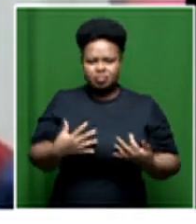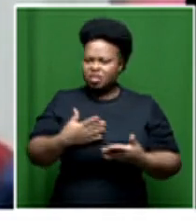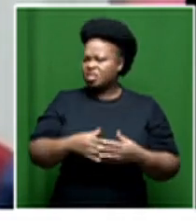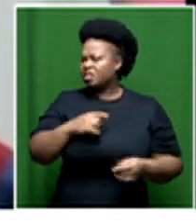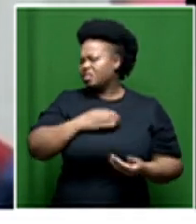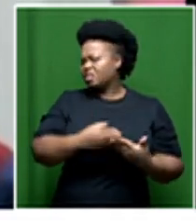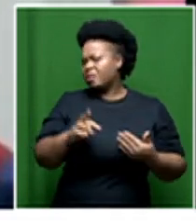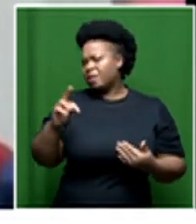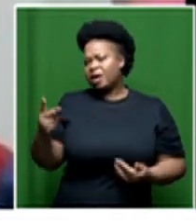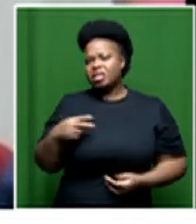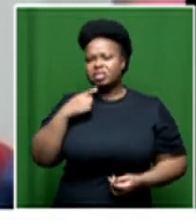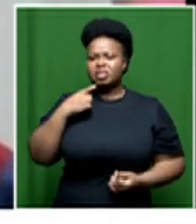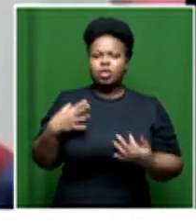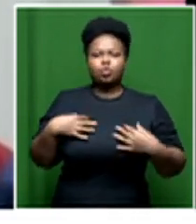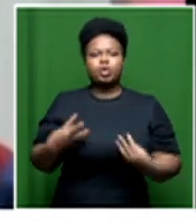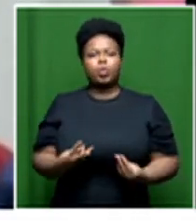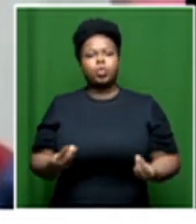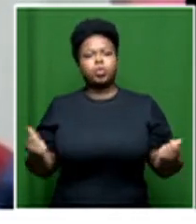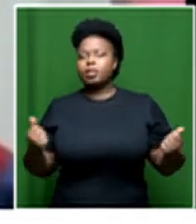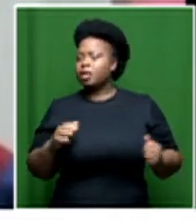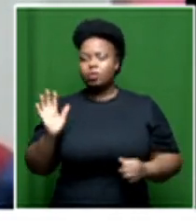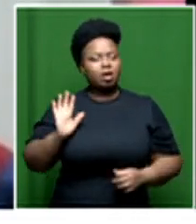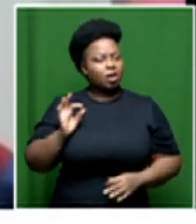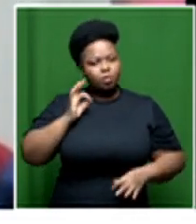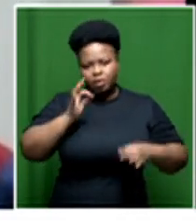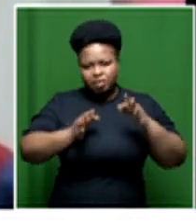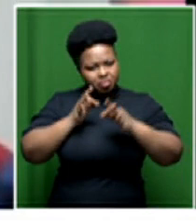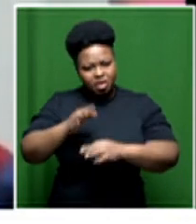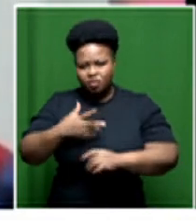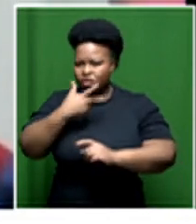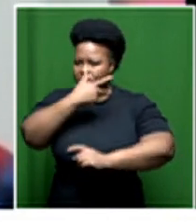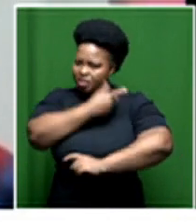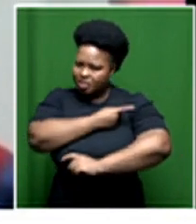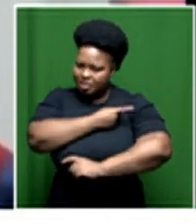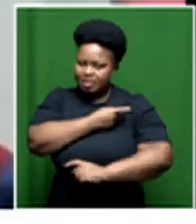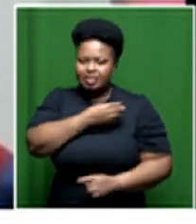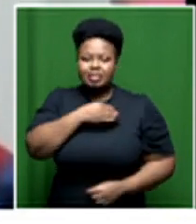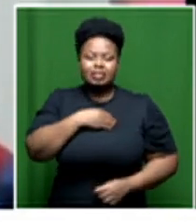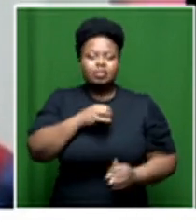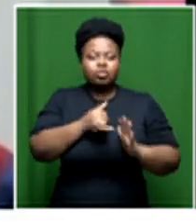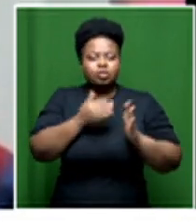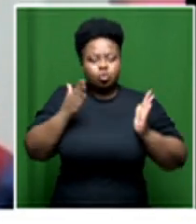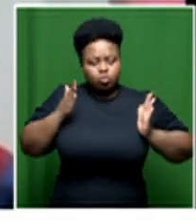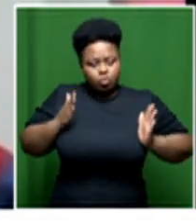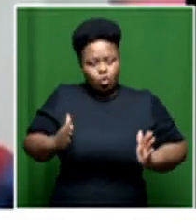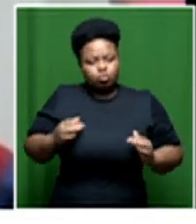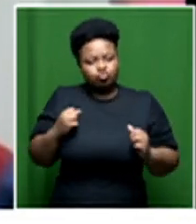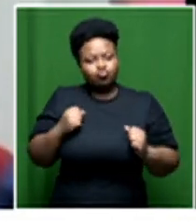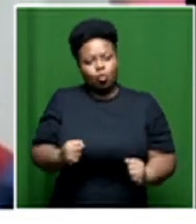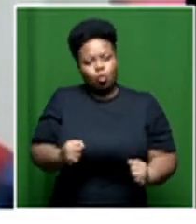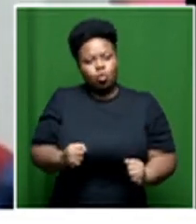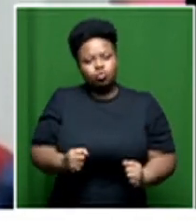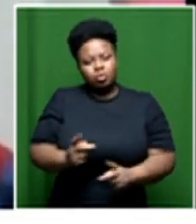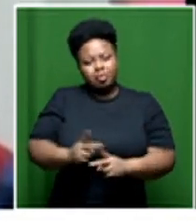they thought that is a cure. And then we clarified that the vaccine just strengthens your soldiers to prepare for a